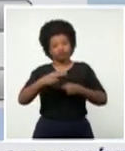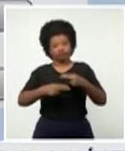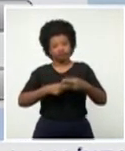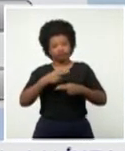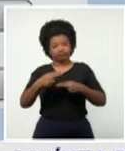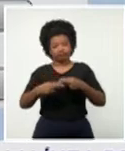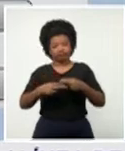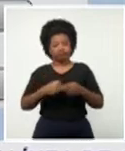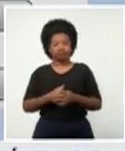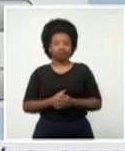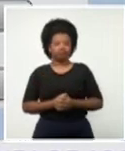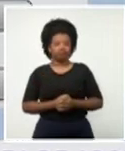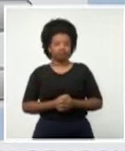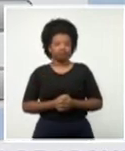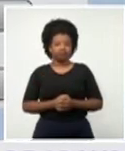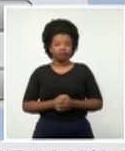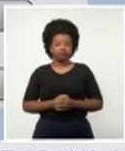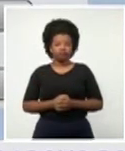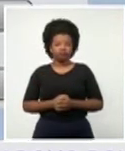131,628 samples